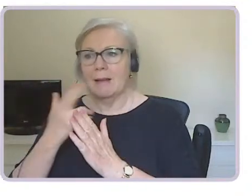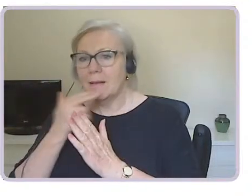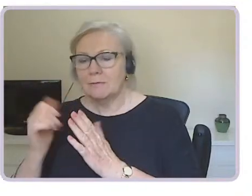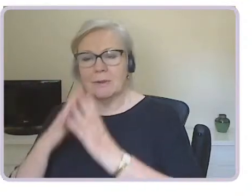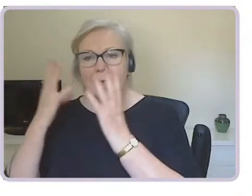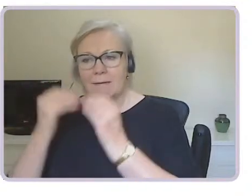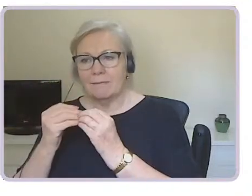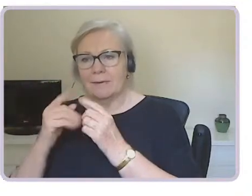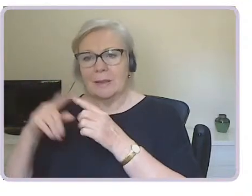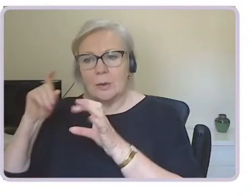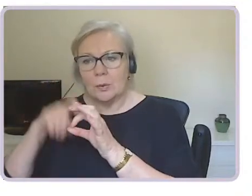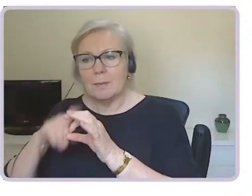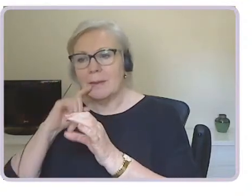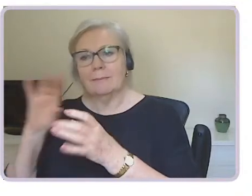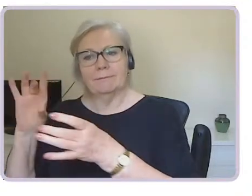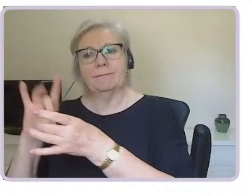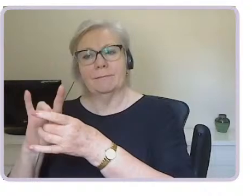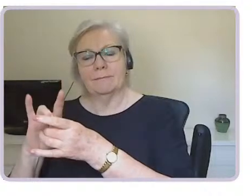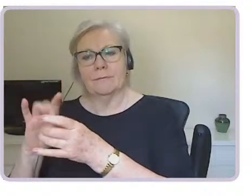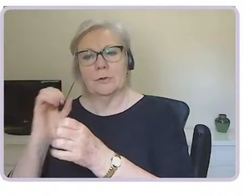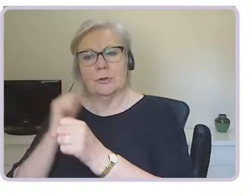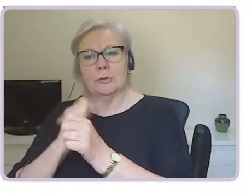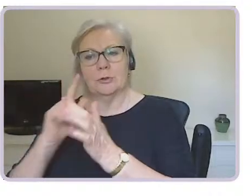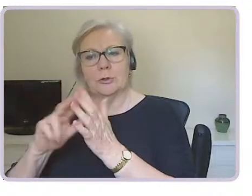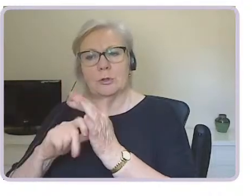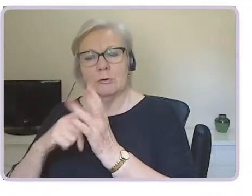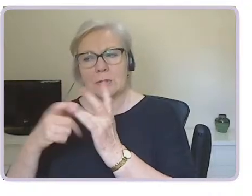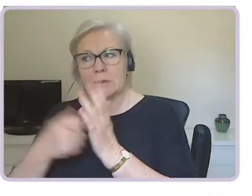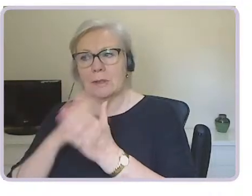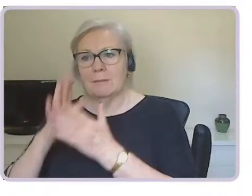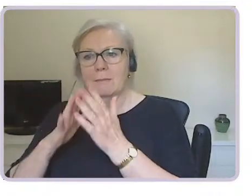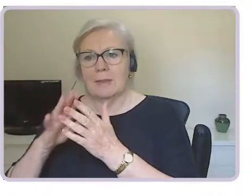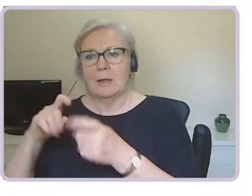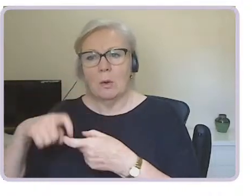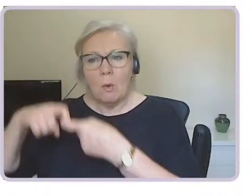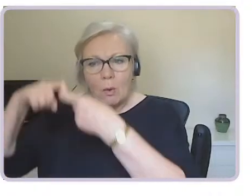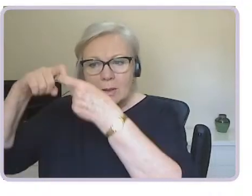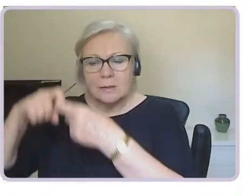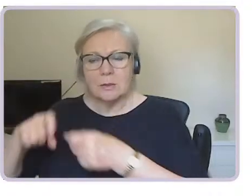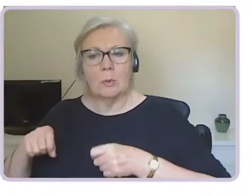equipment, so hoists, wheelchairs, everything.